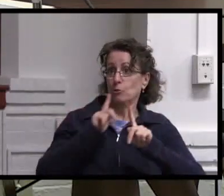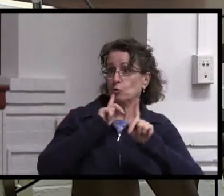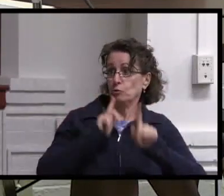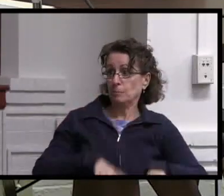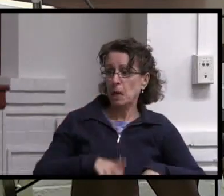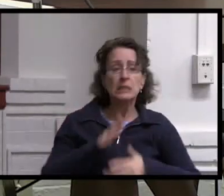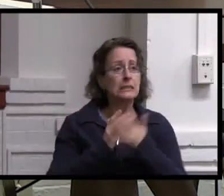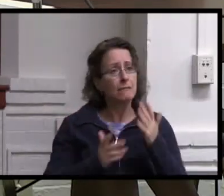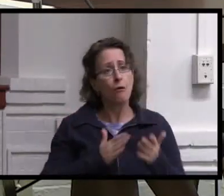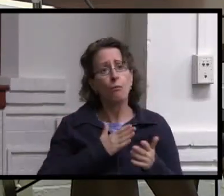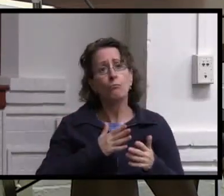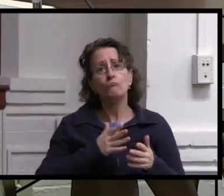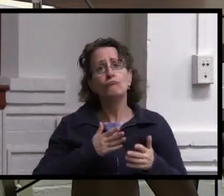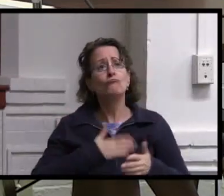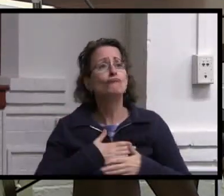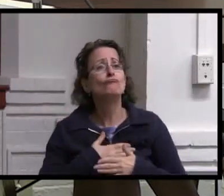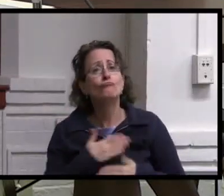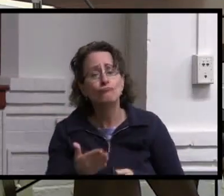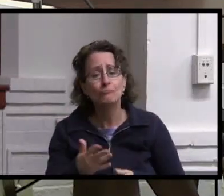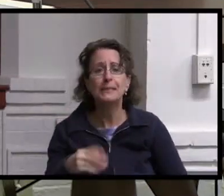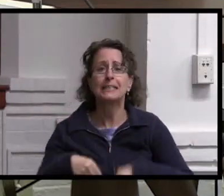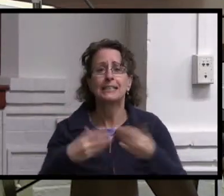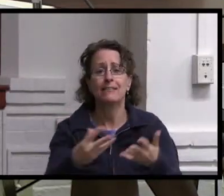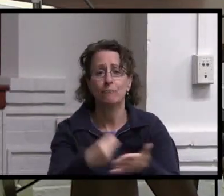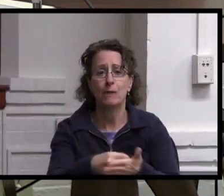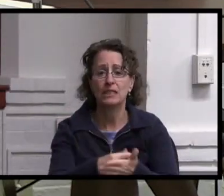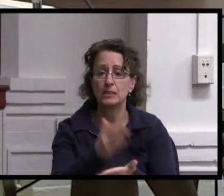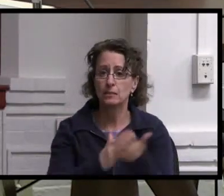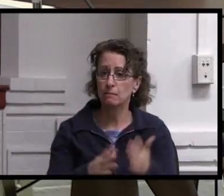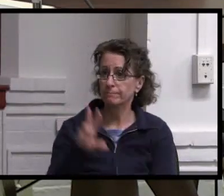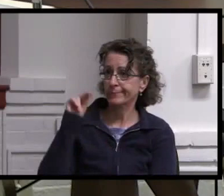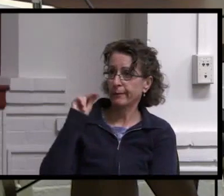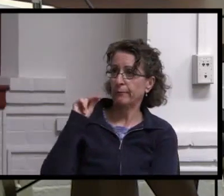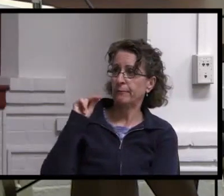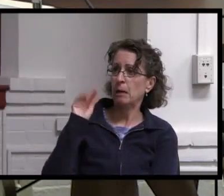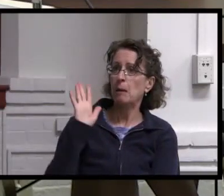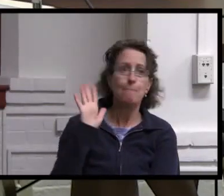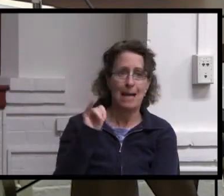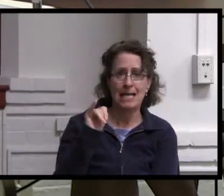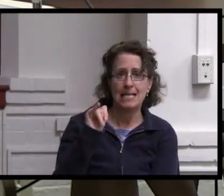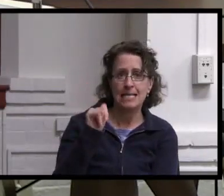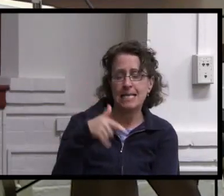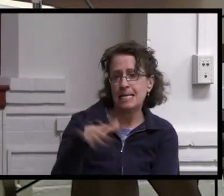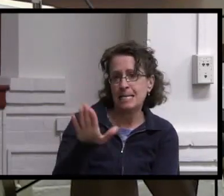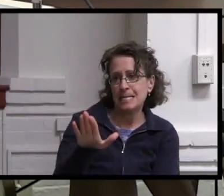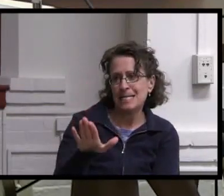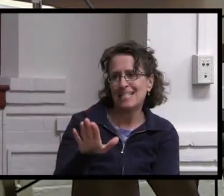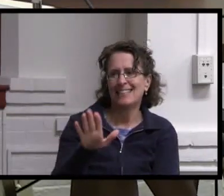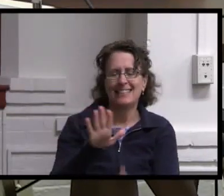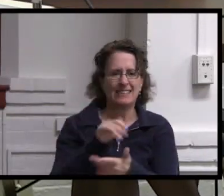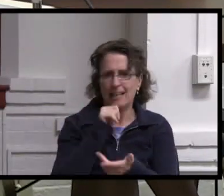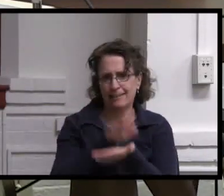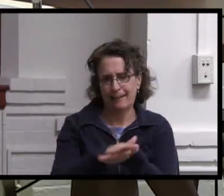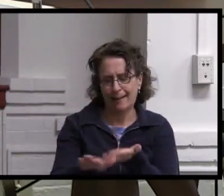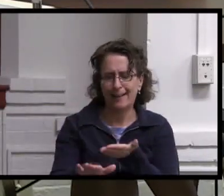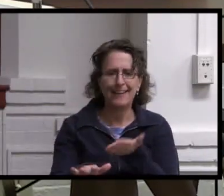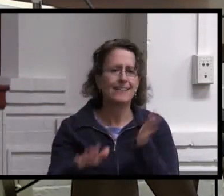unsympathetic. Most reported limited or no natural supports to fall back on. That would be friends or